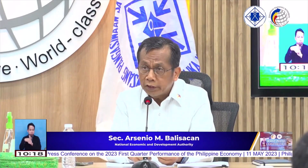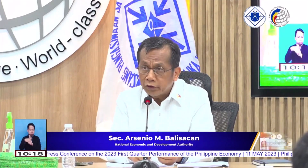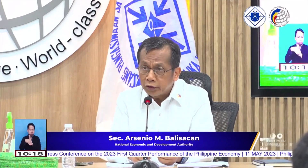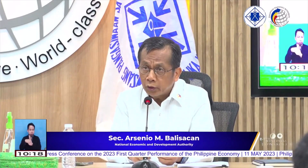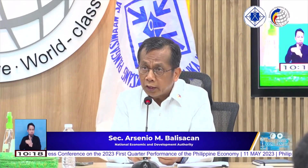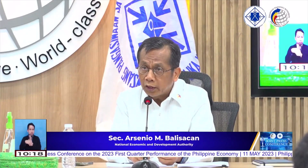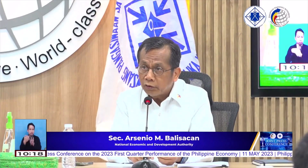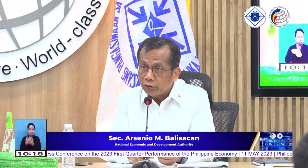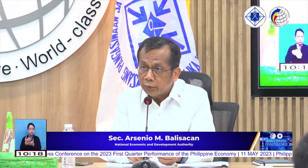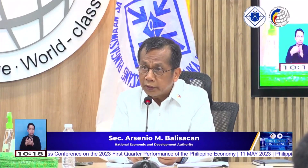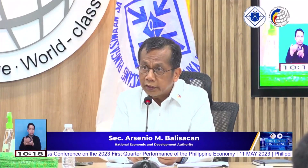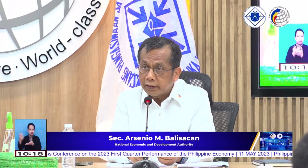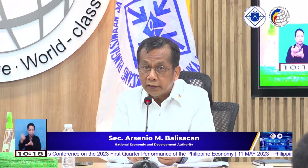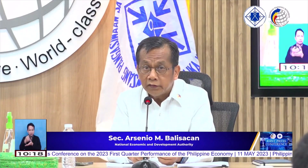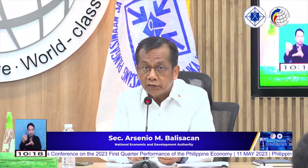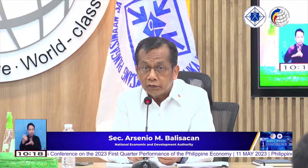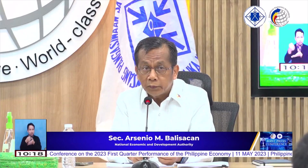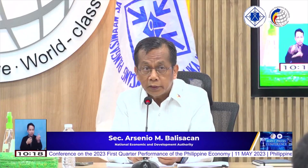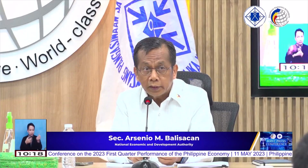information into account,